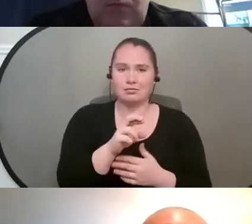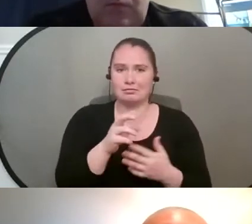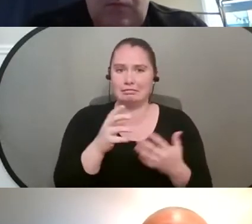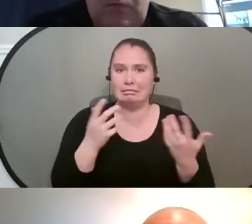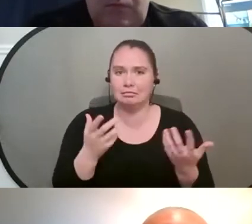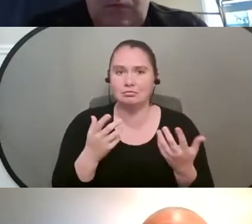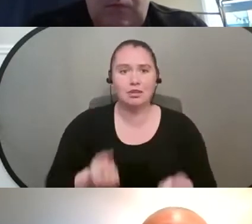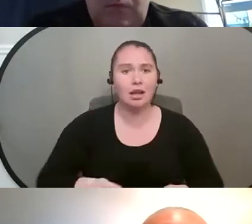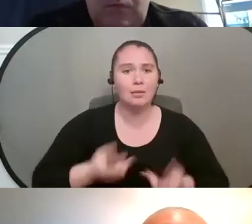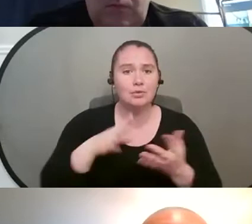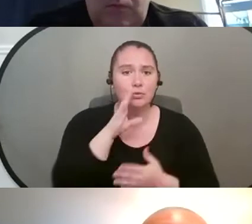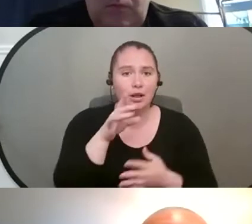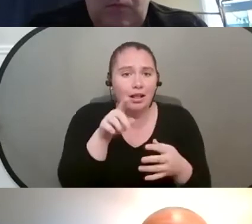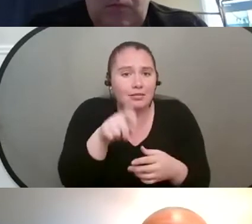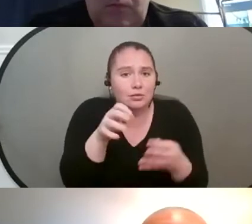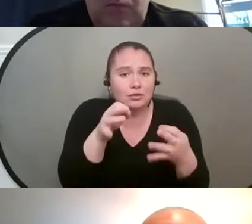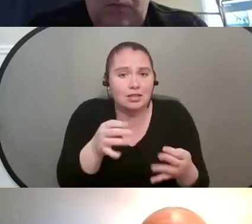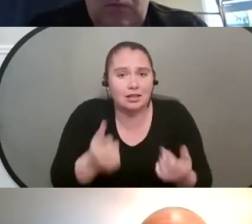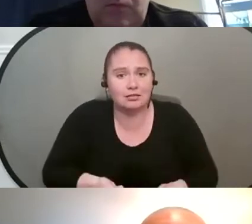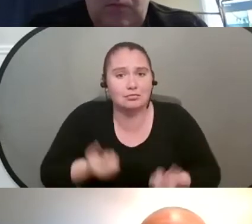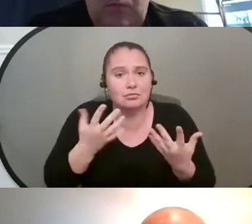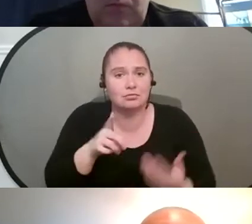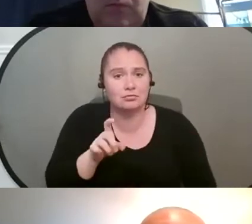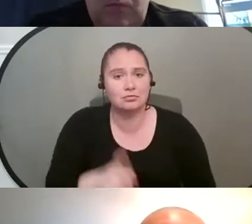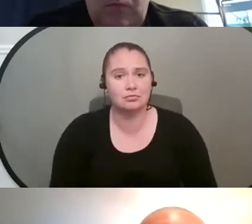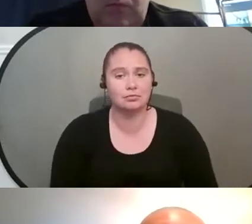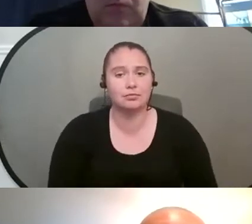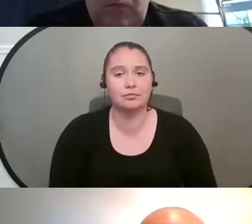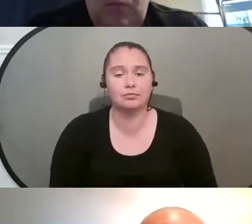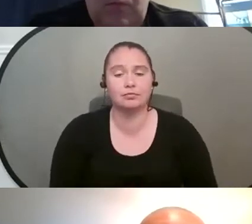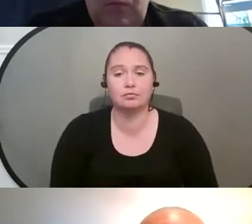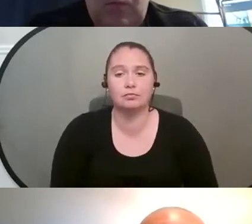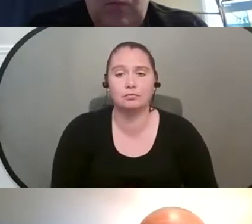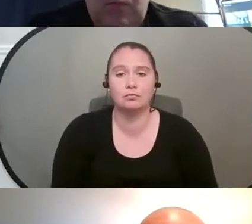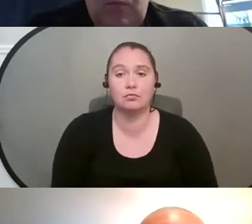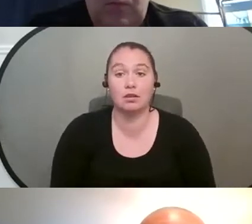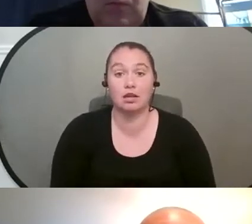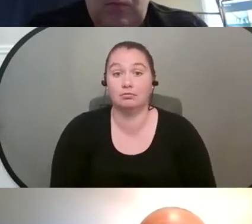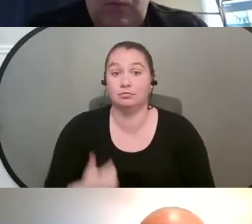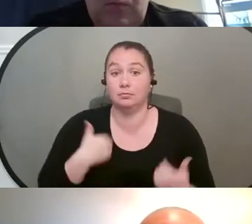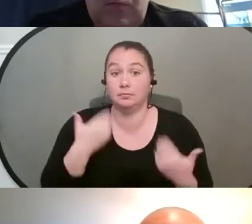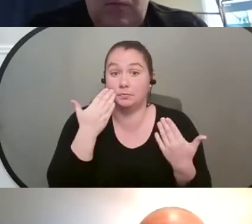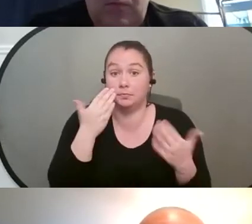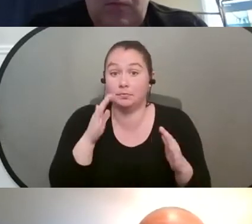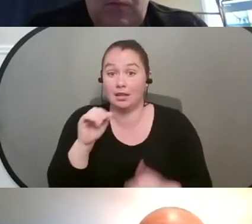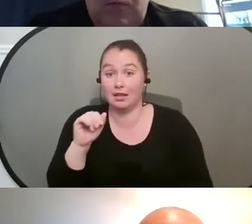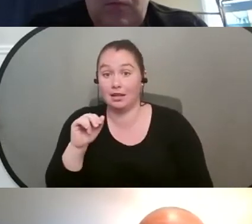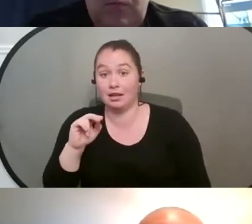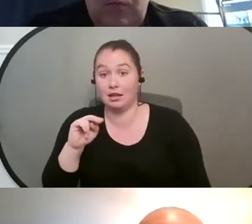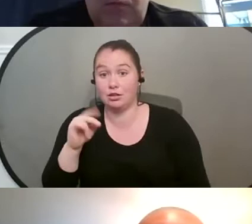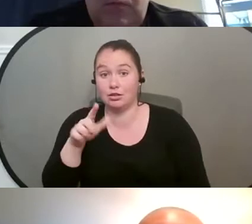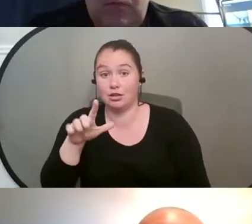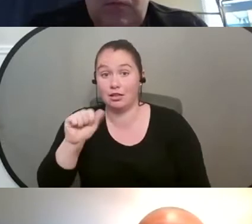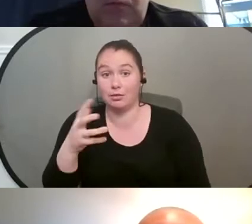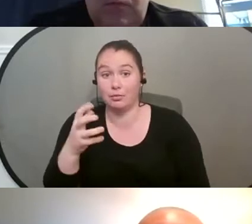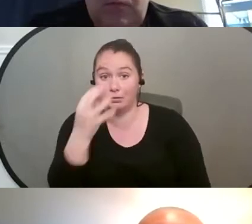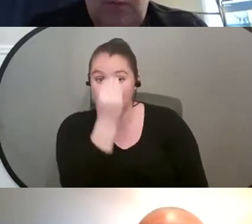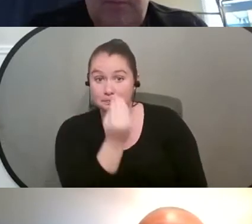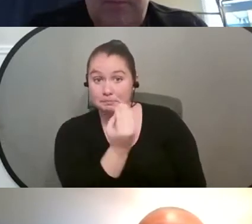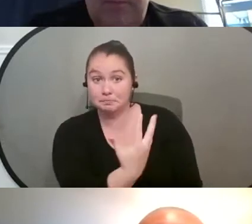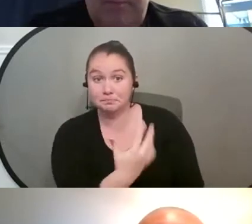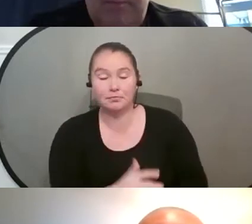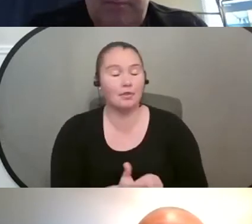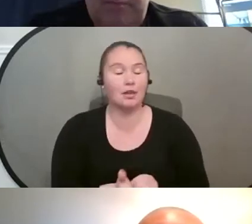much are we going to have to decide? I don't know if you wanted to jump in, Angela. Well, I